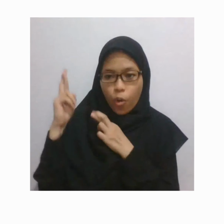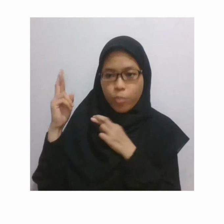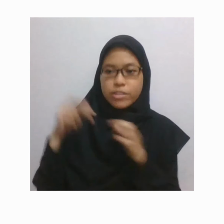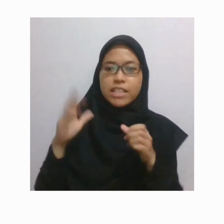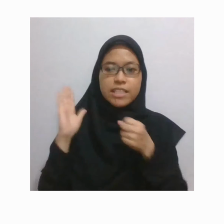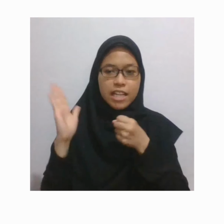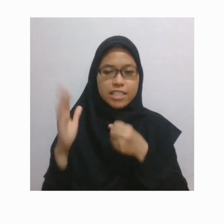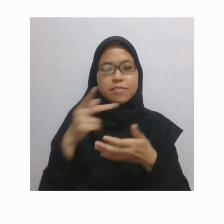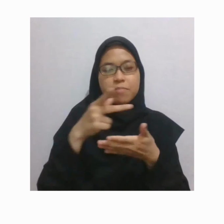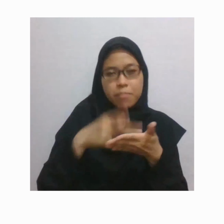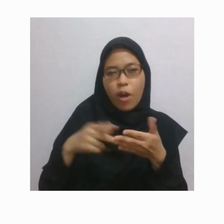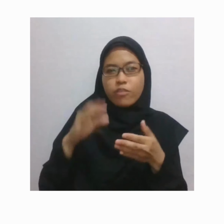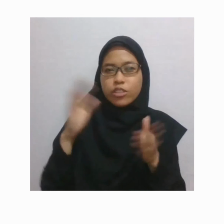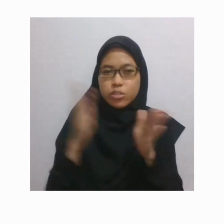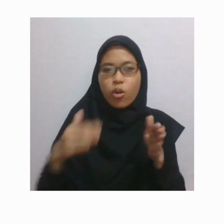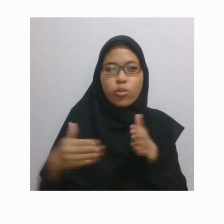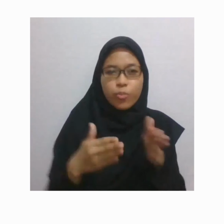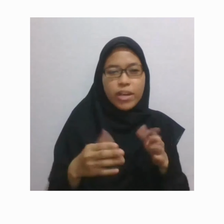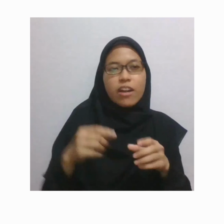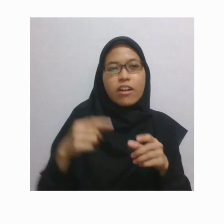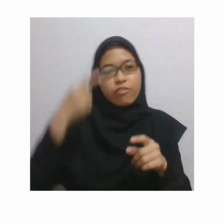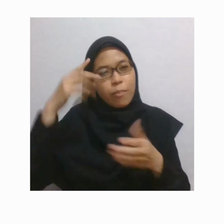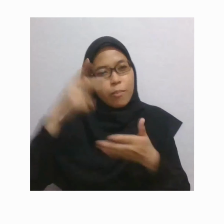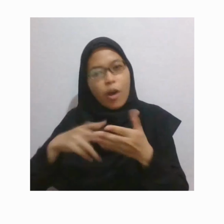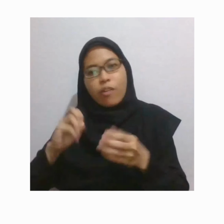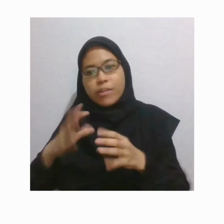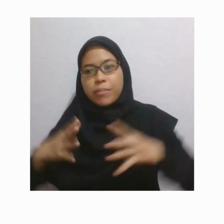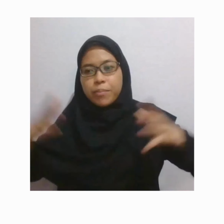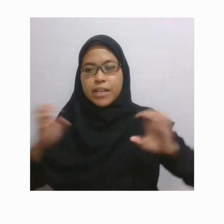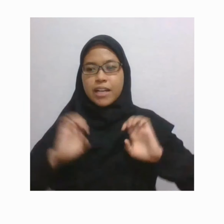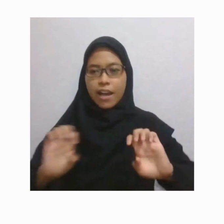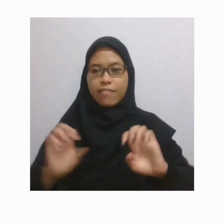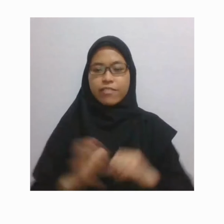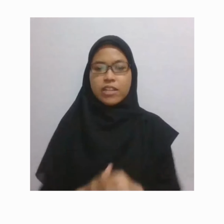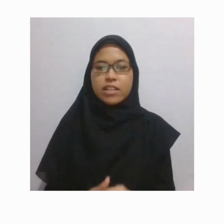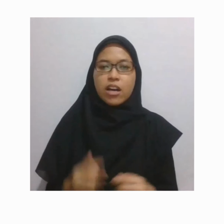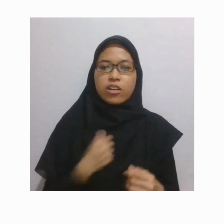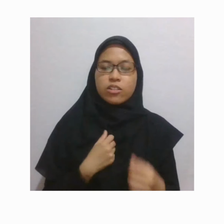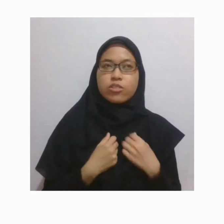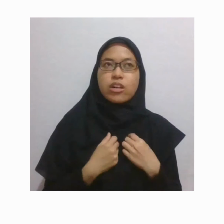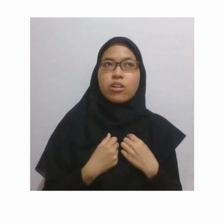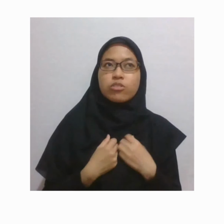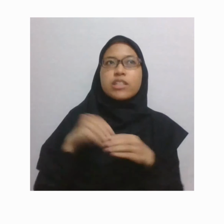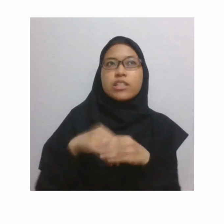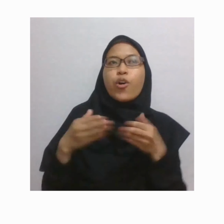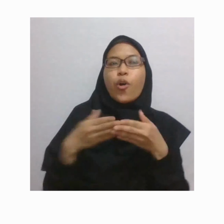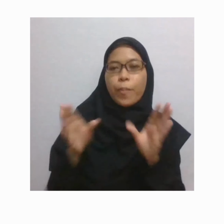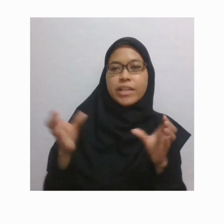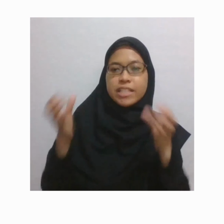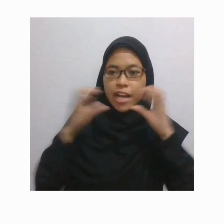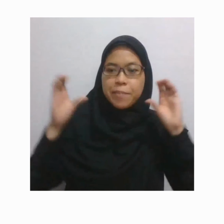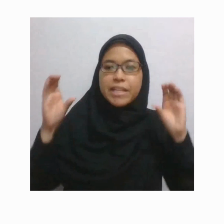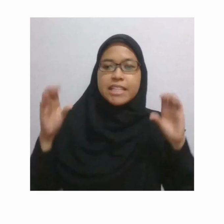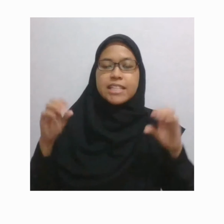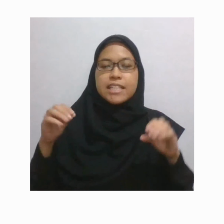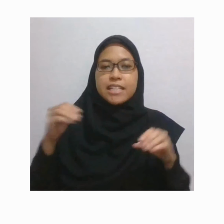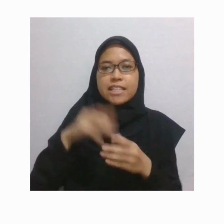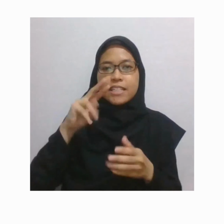bigger effort. I was also honoured to address the opening ceremony of the Nanyang Technological University's Model United